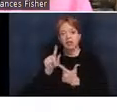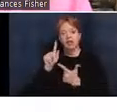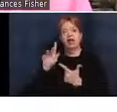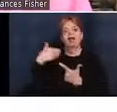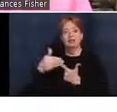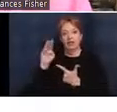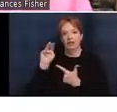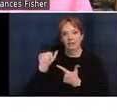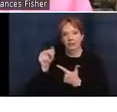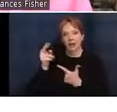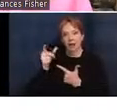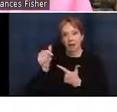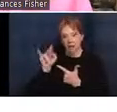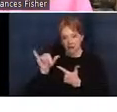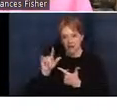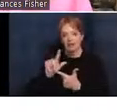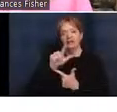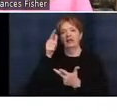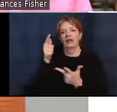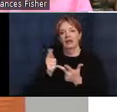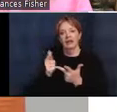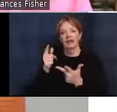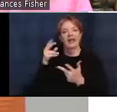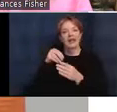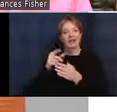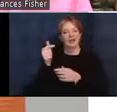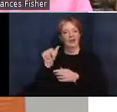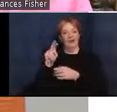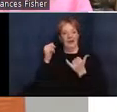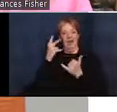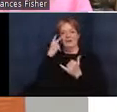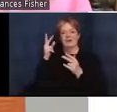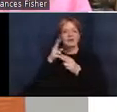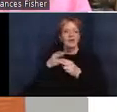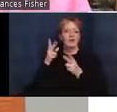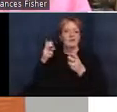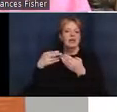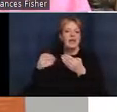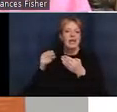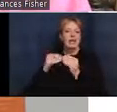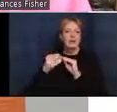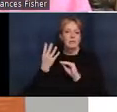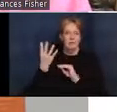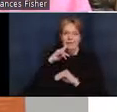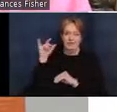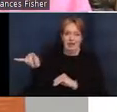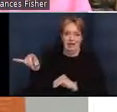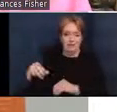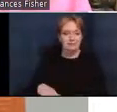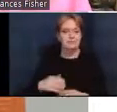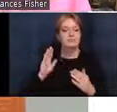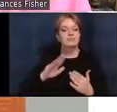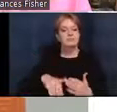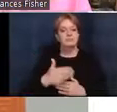now. You can go on to the next slide. And then the next fellowship that she had was in 1940 when she